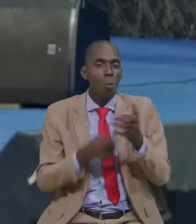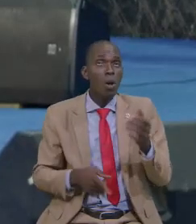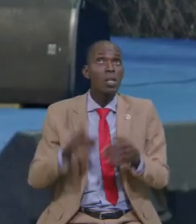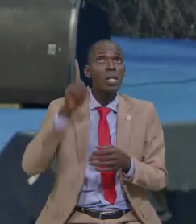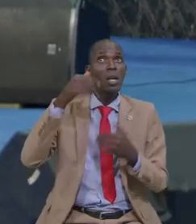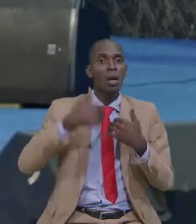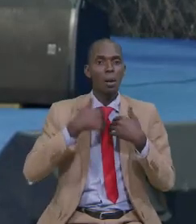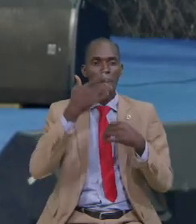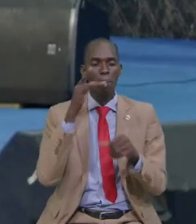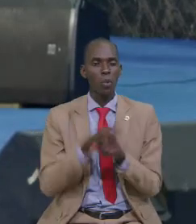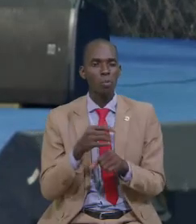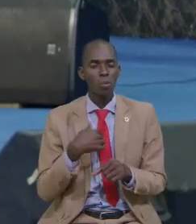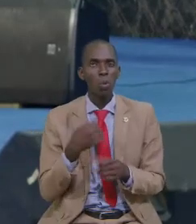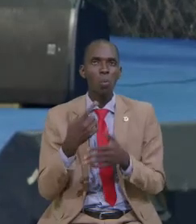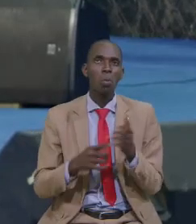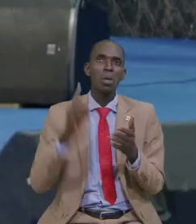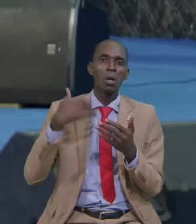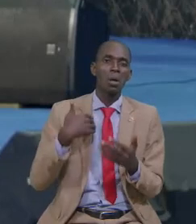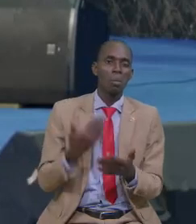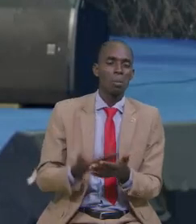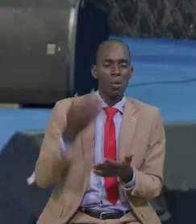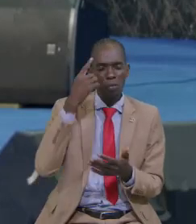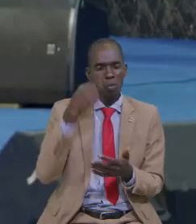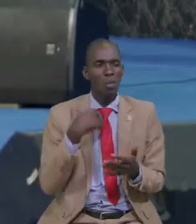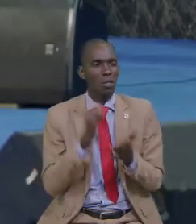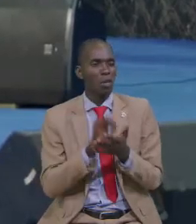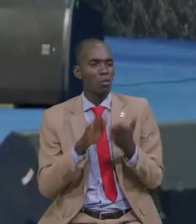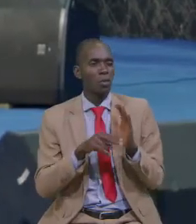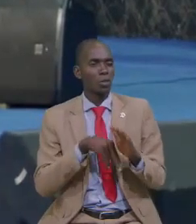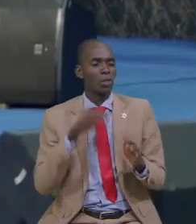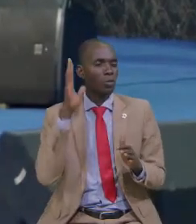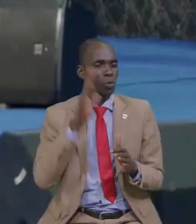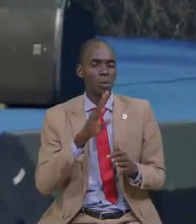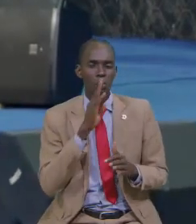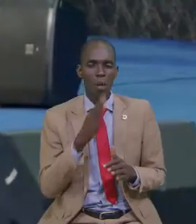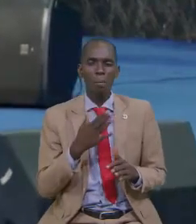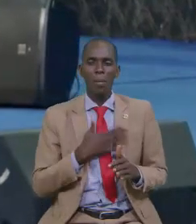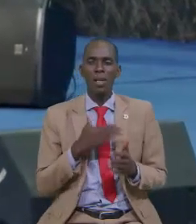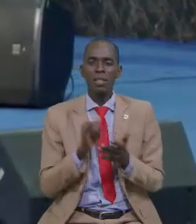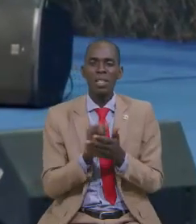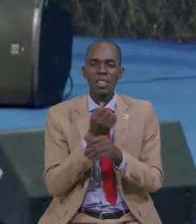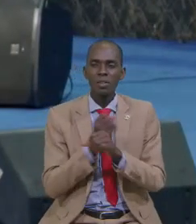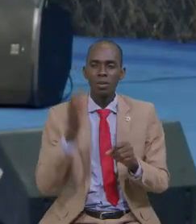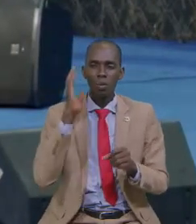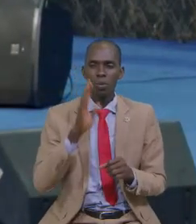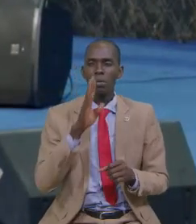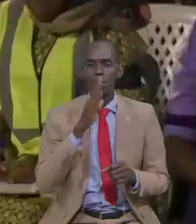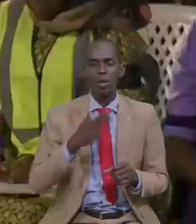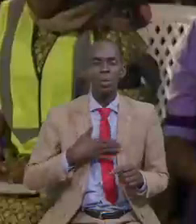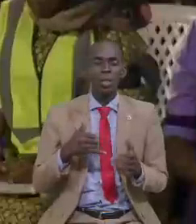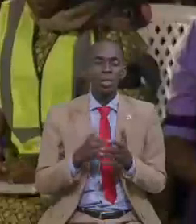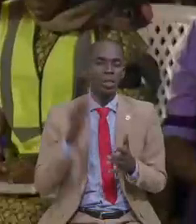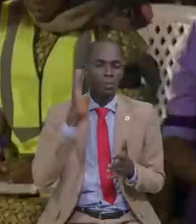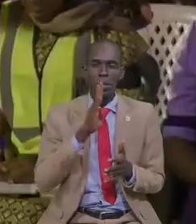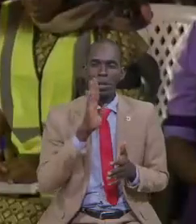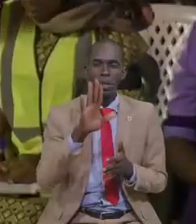has purchased for me. That forgiveness will be mine. That salvation will be mine. It will be yours in Jesus'